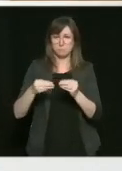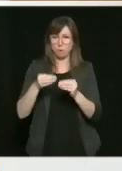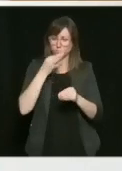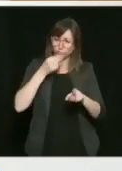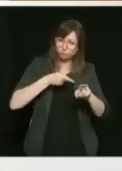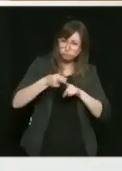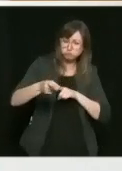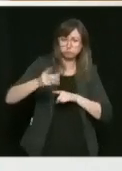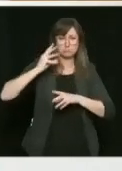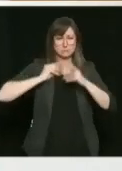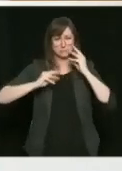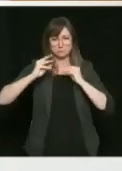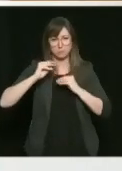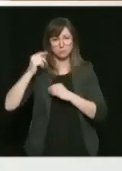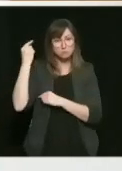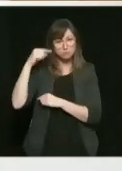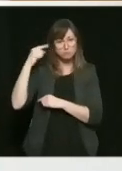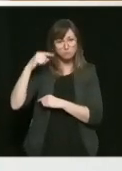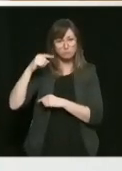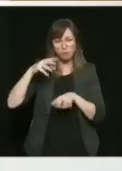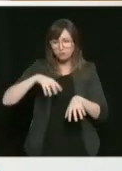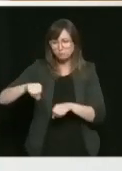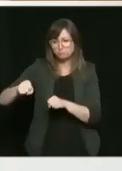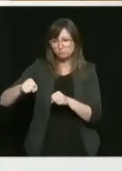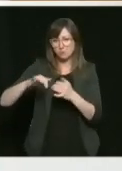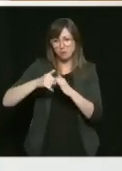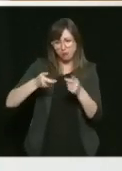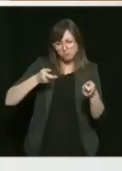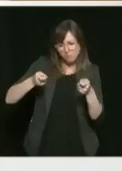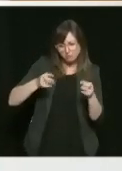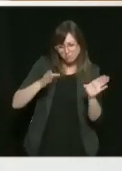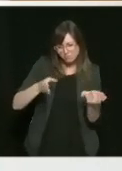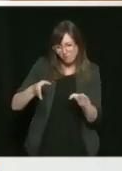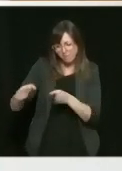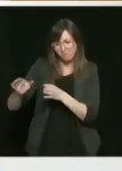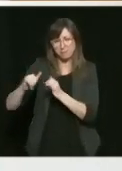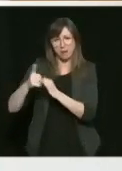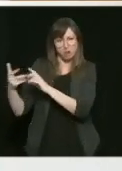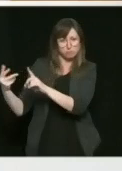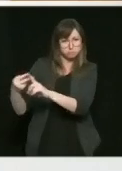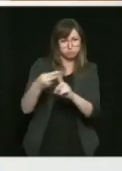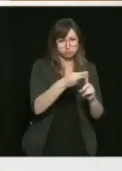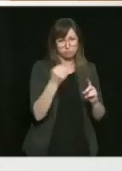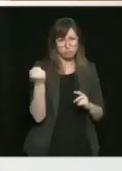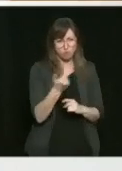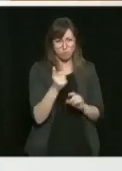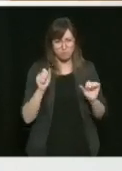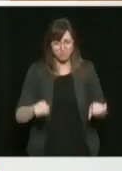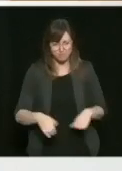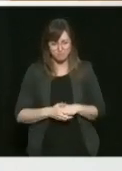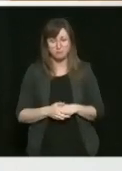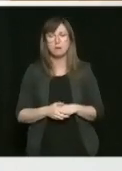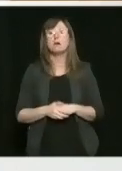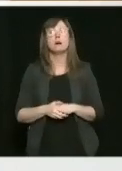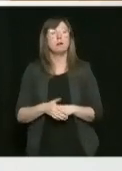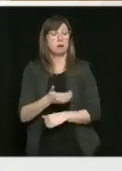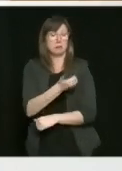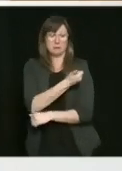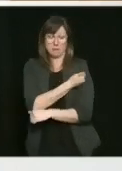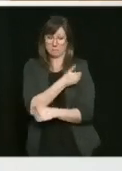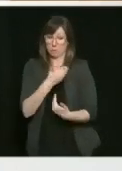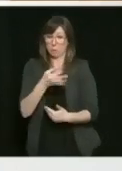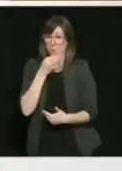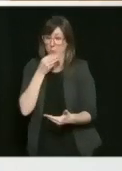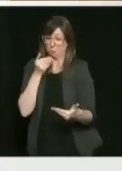experience to manage the complex operational and logistical arrangements. Knowing safe and effective vaccines are